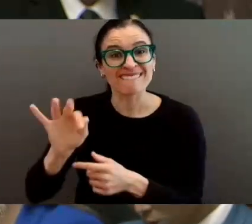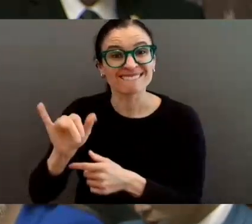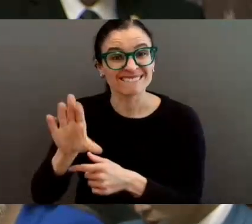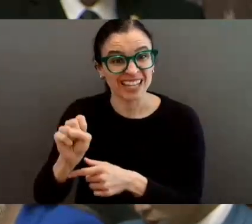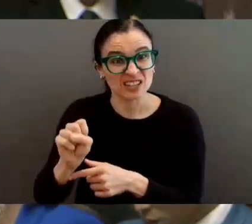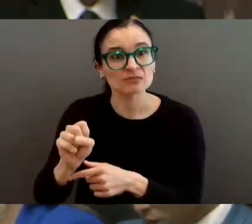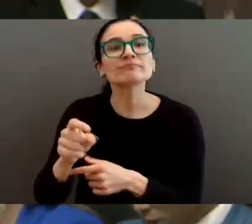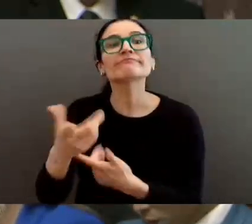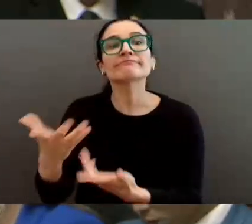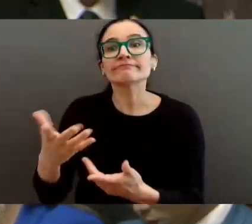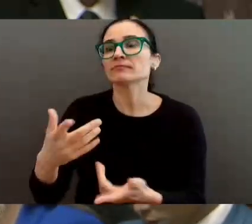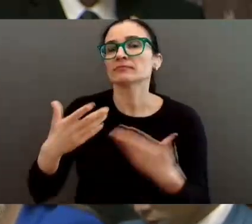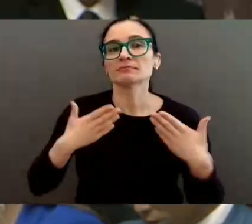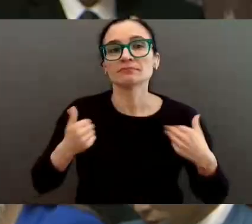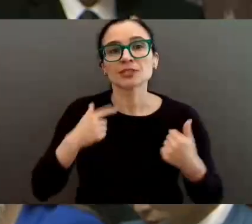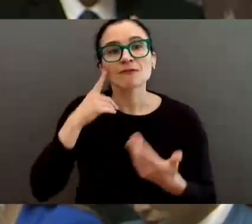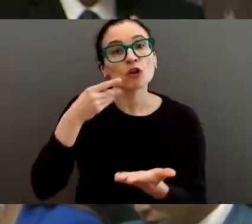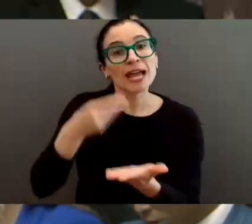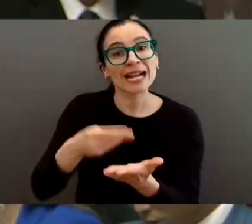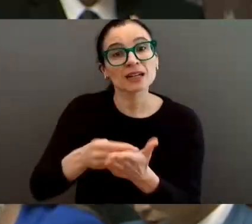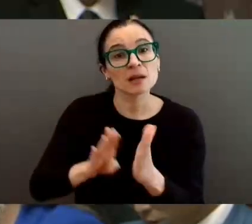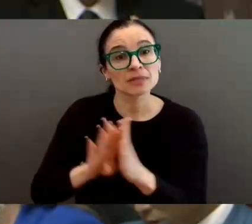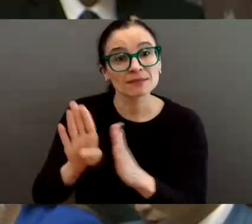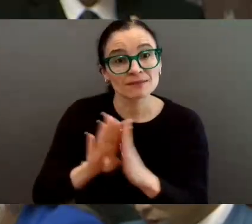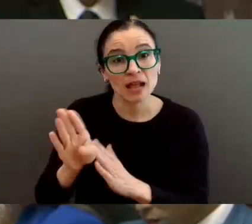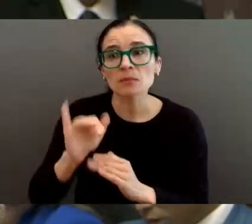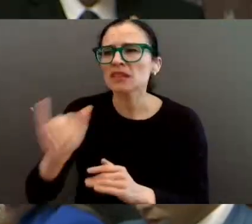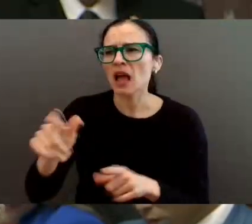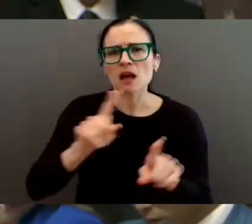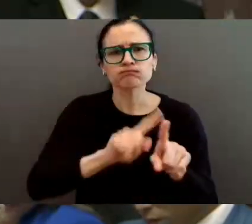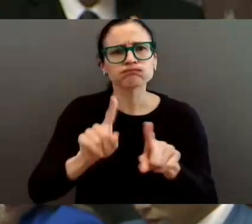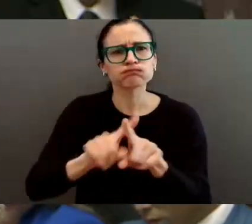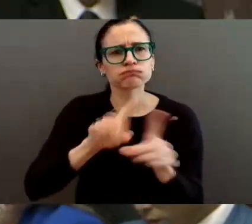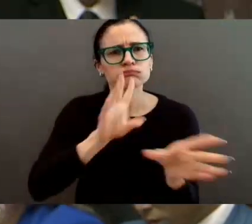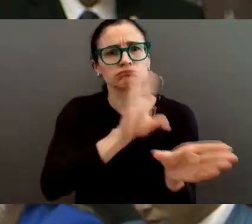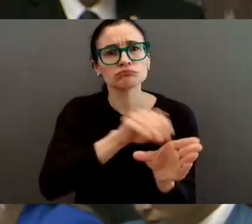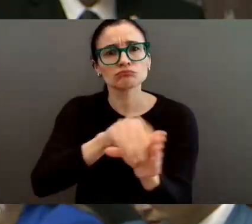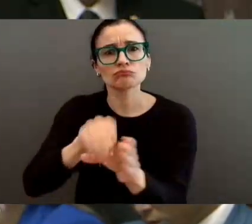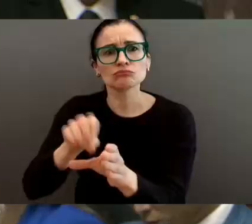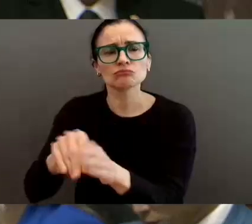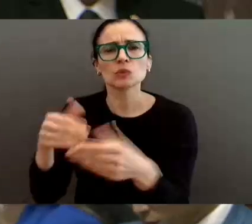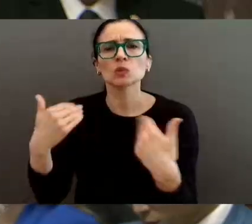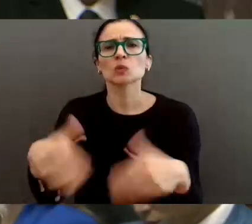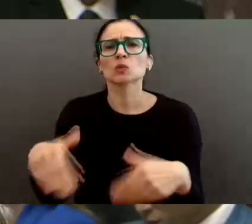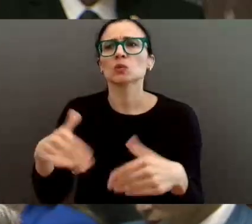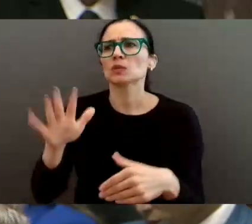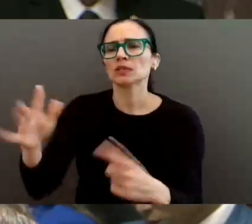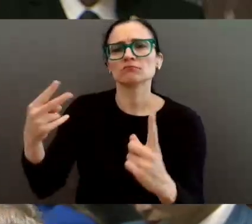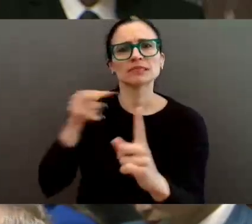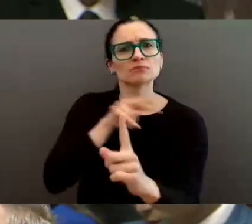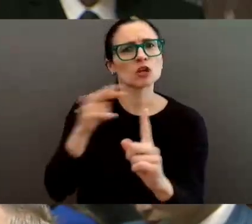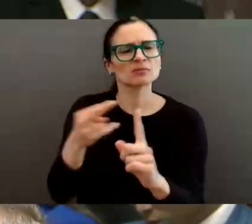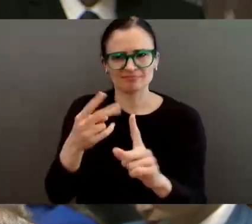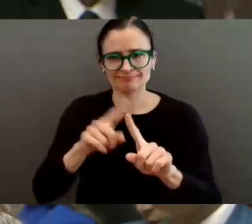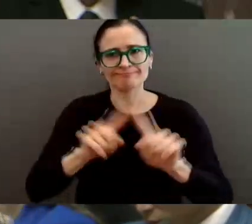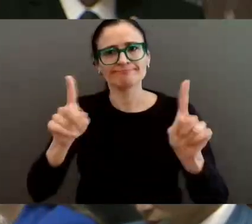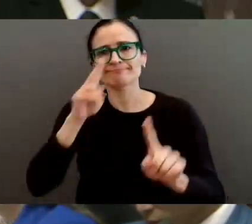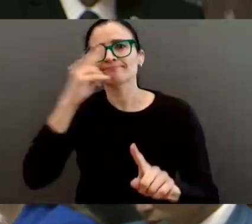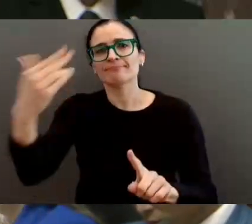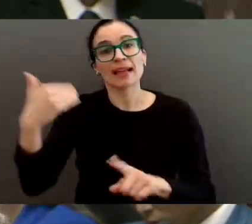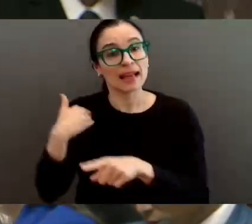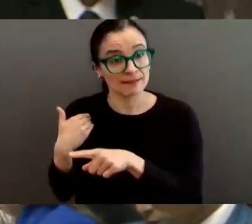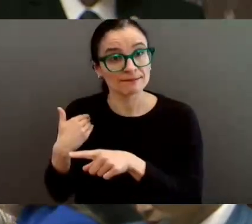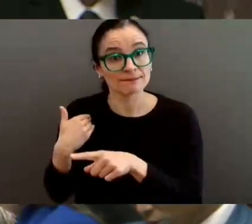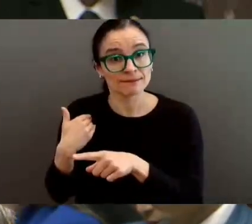unique perspective, but also an outside perspective. His ability to work with a variety of communities who are impacted by